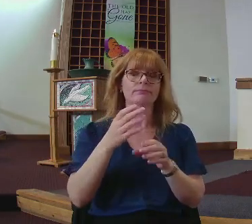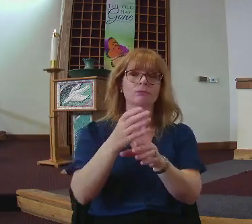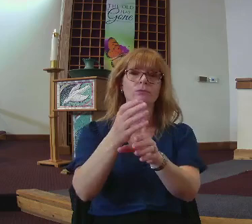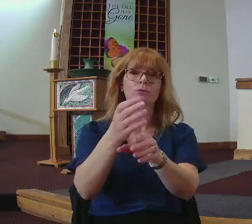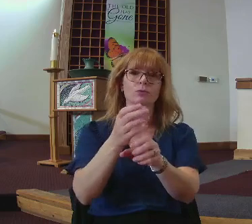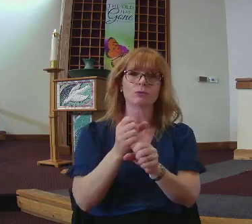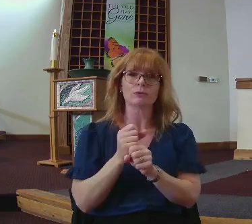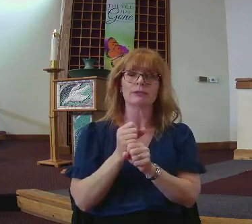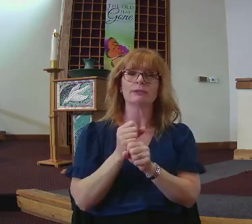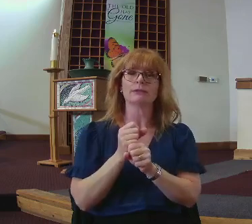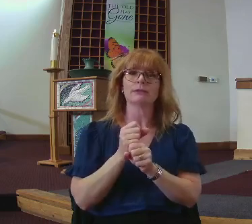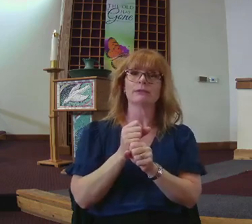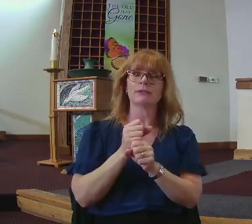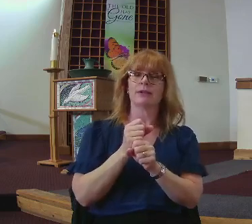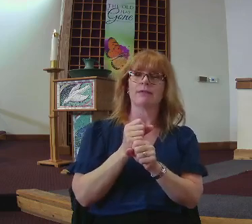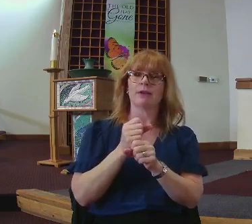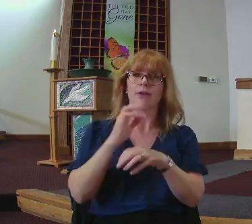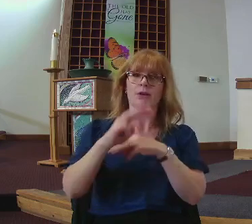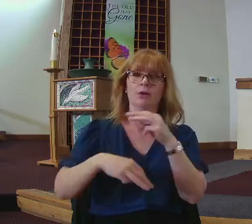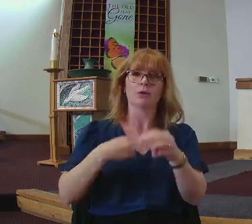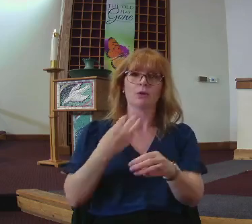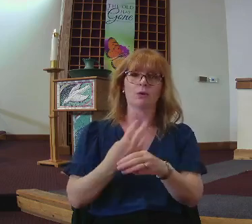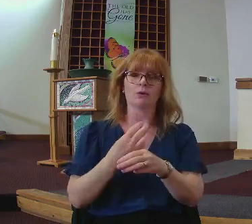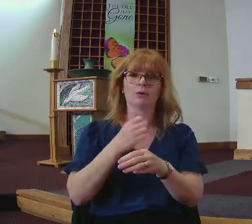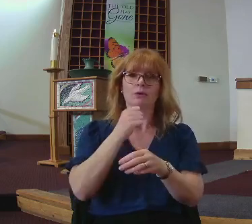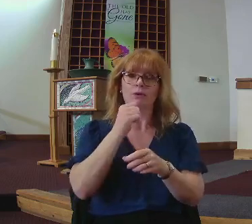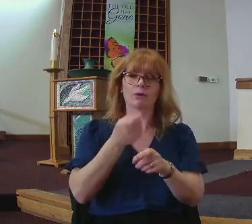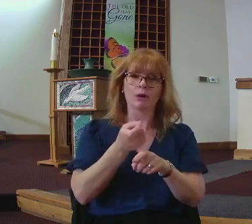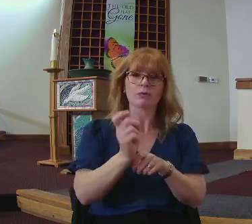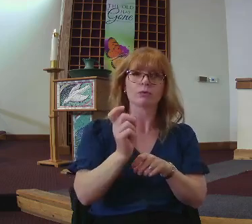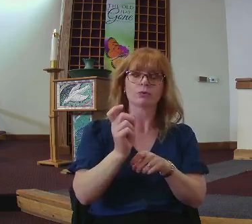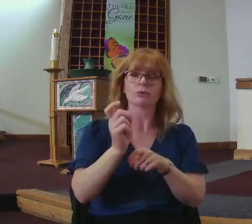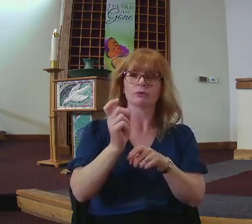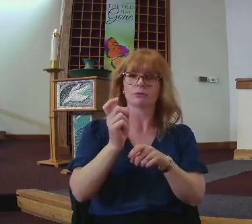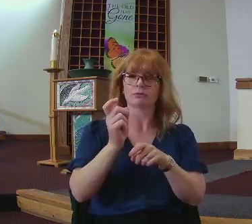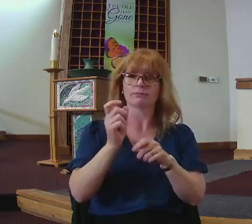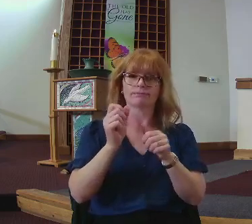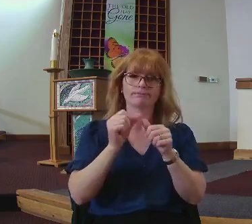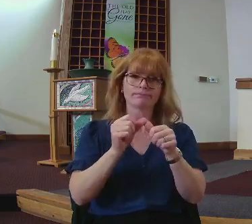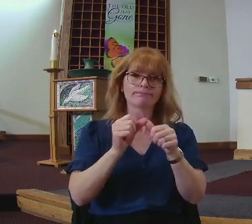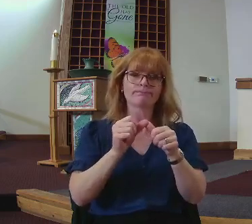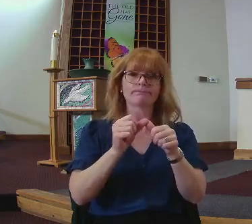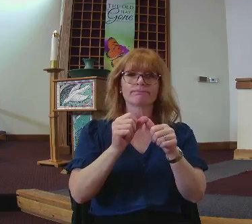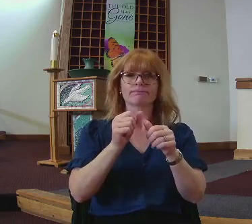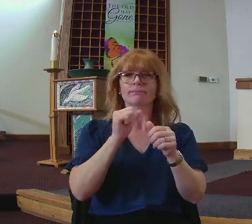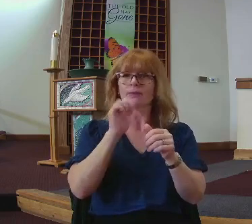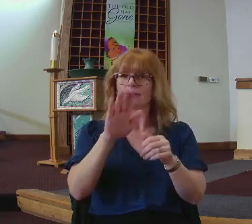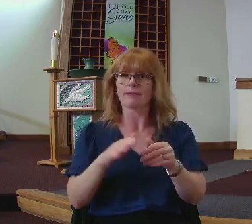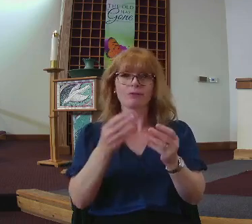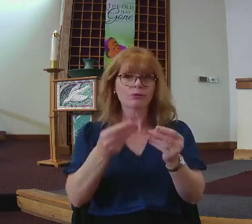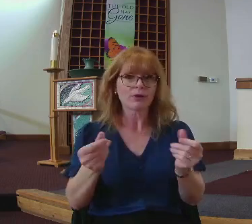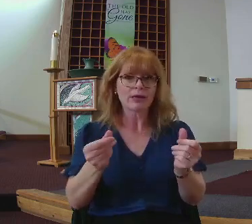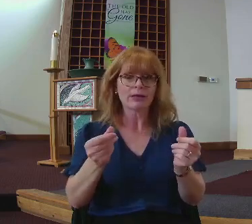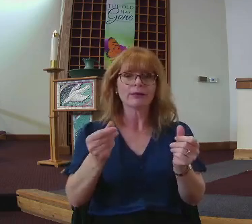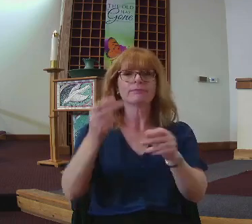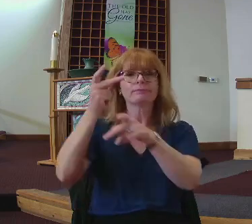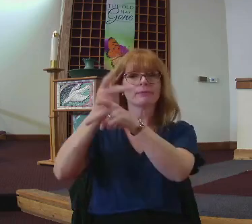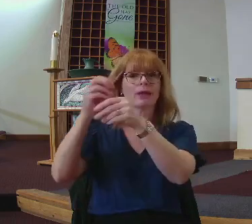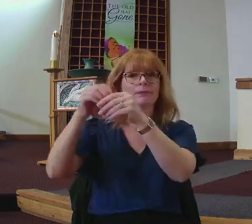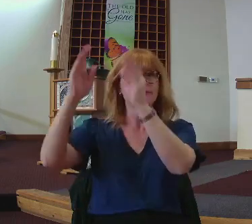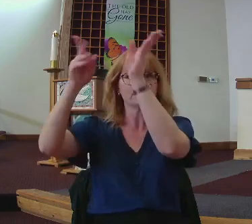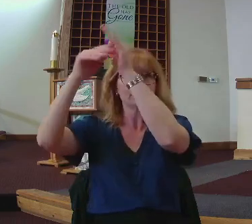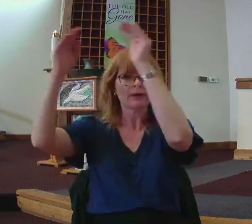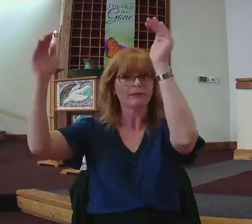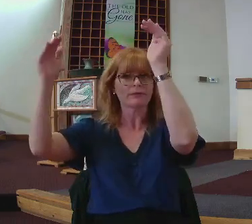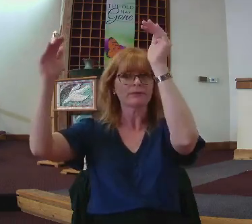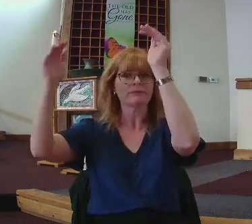imperishable, undefiled, and unfading, kept in heaven for you. You who are being protected